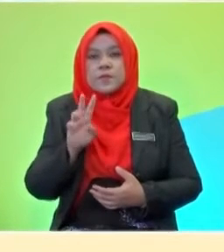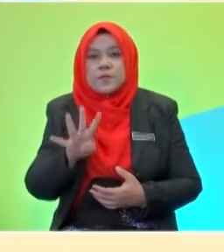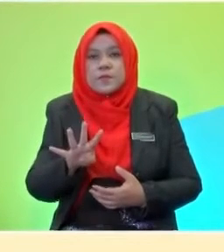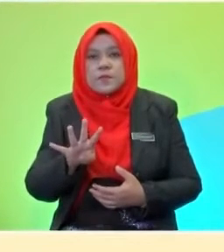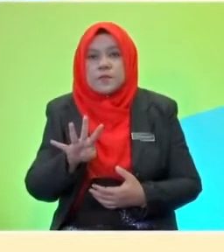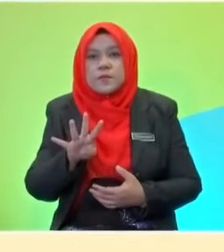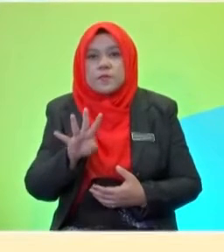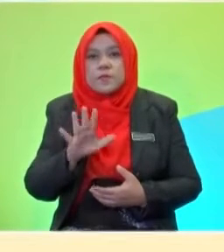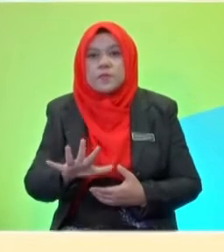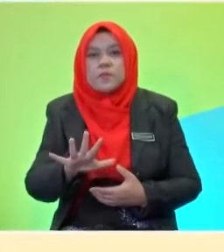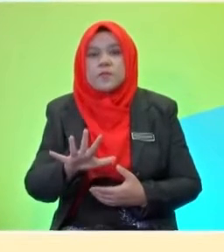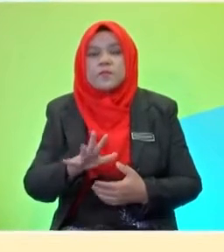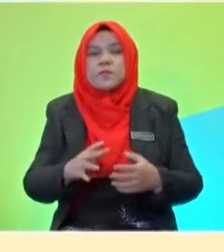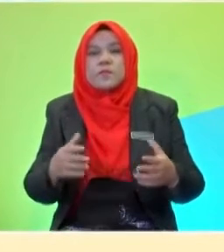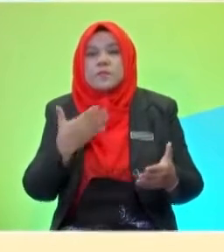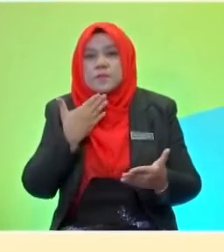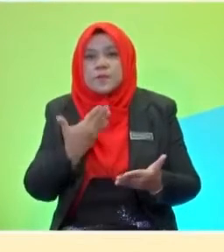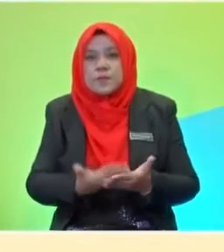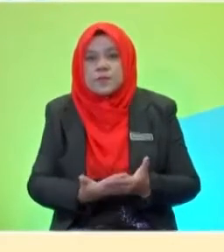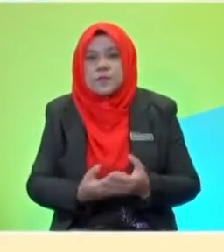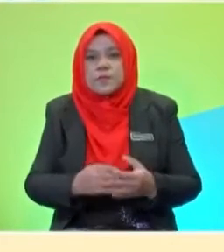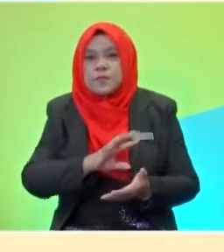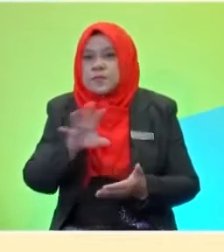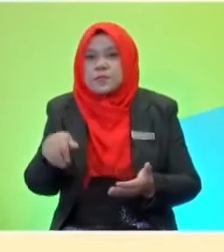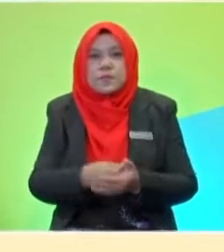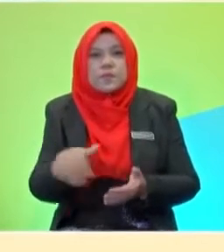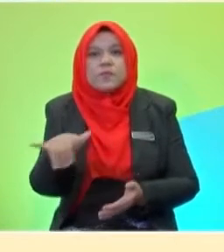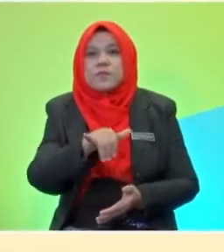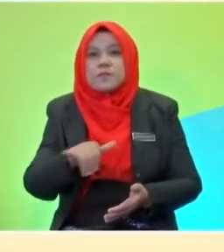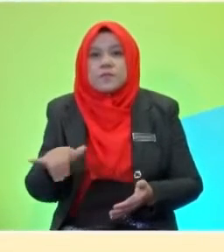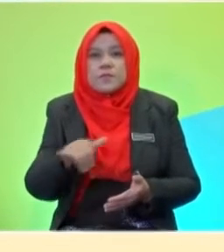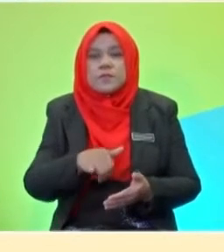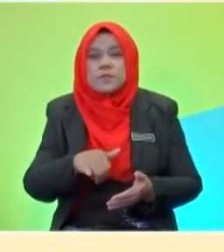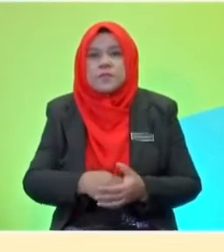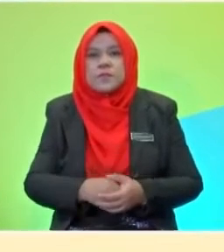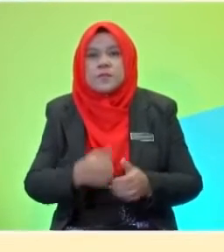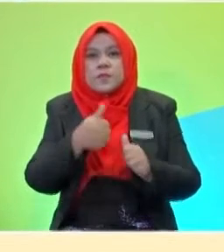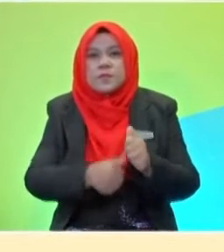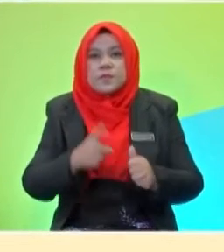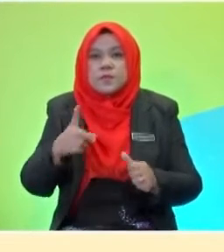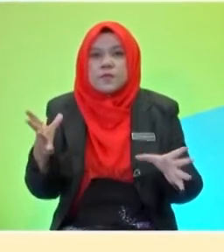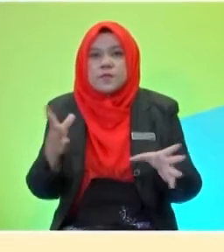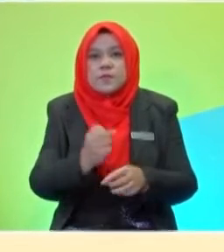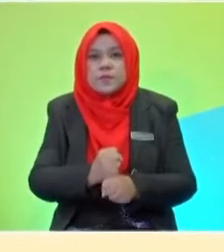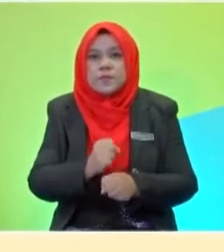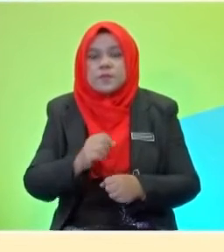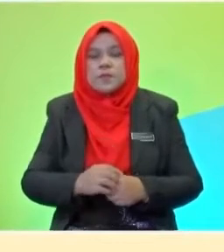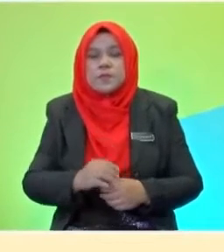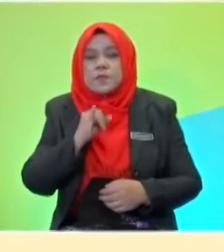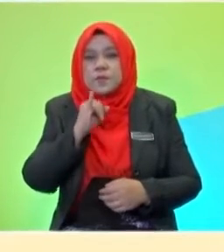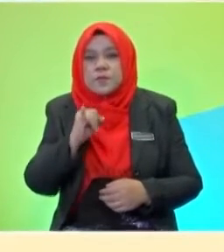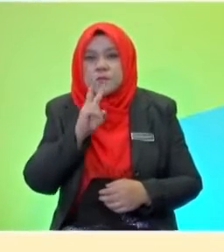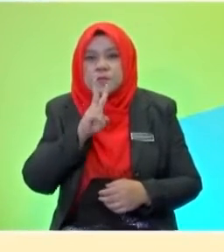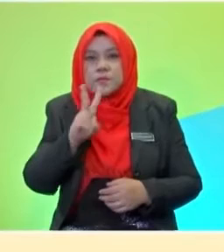1, 2, 3, 4. 5. Very good. So 5. Is it 5. All the same? Yes. Each of them get 5. Everyone get equally. So the answer for